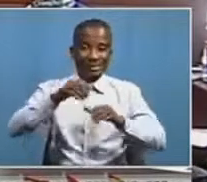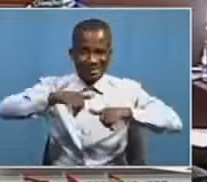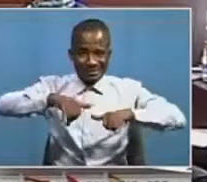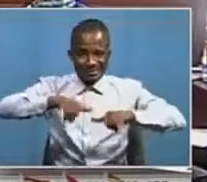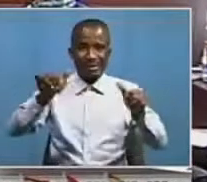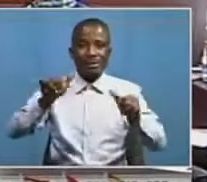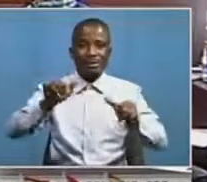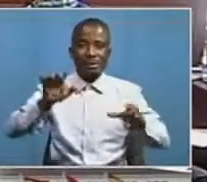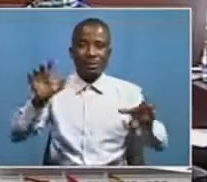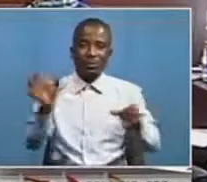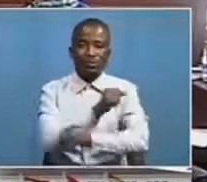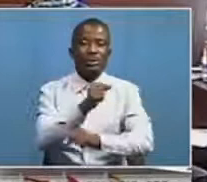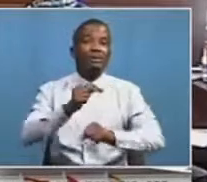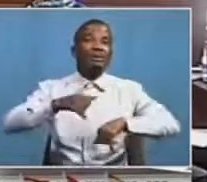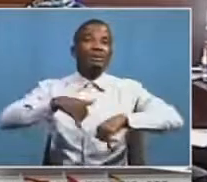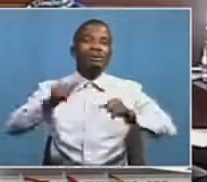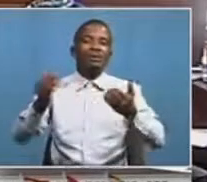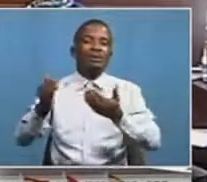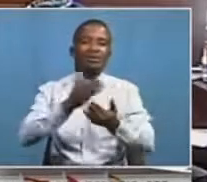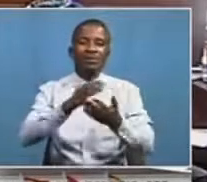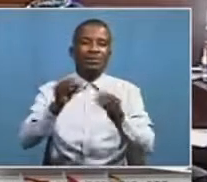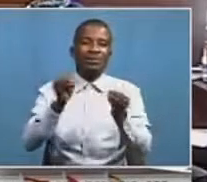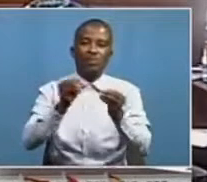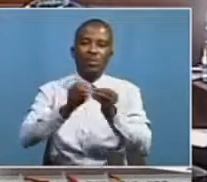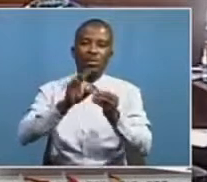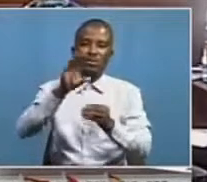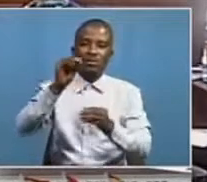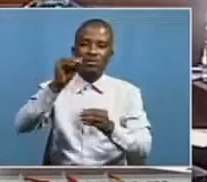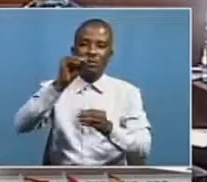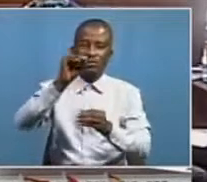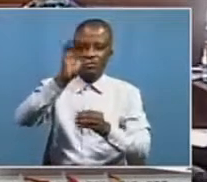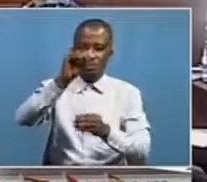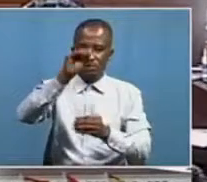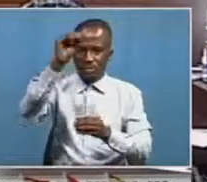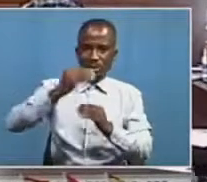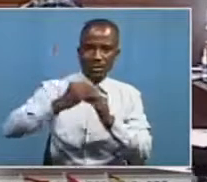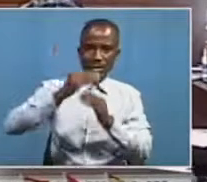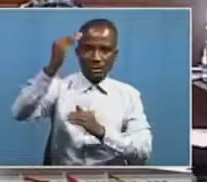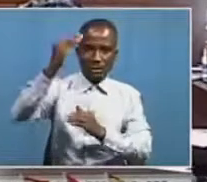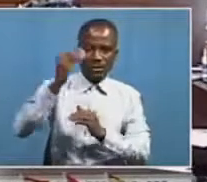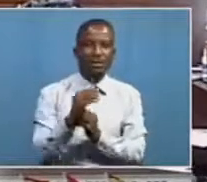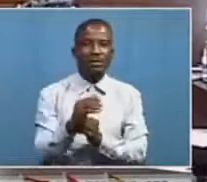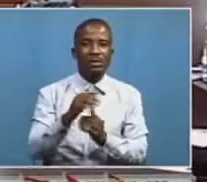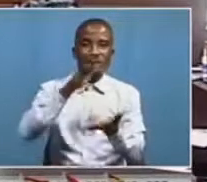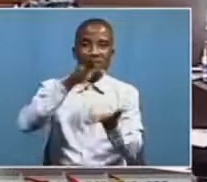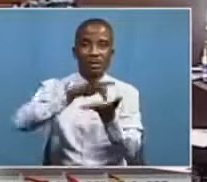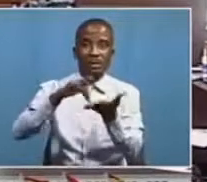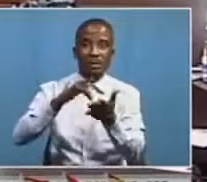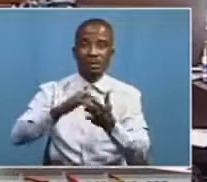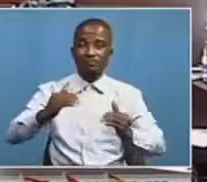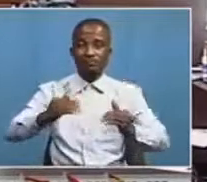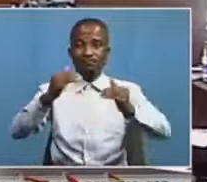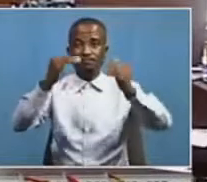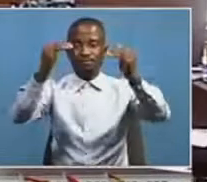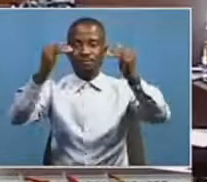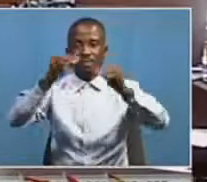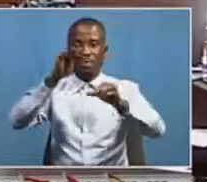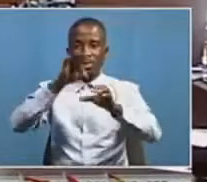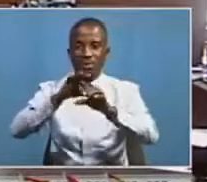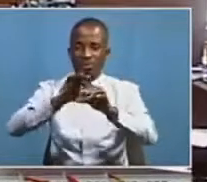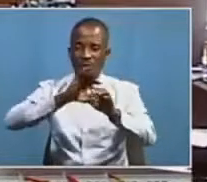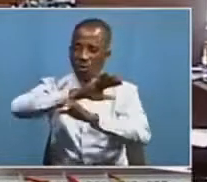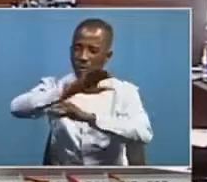outright winner of the election by more than 50% of the votes, even if by statistical projection, the votes of all the